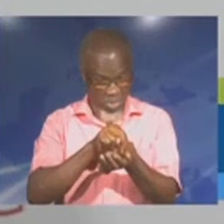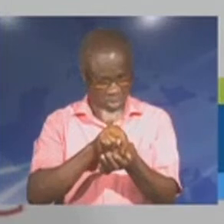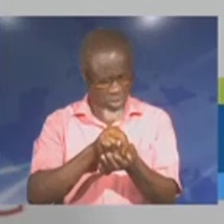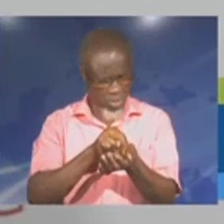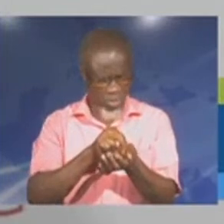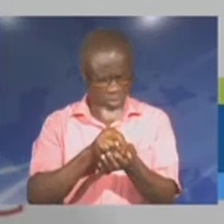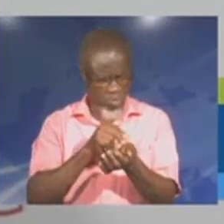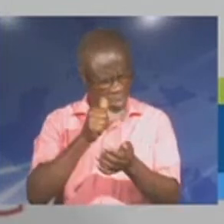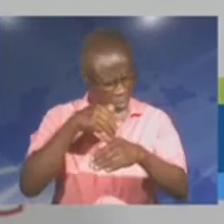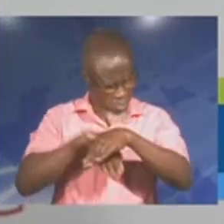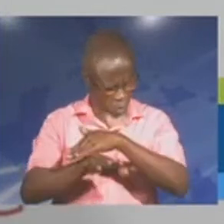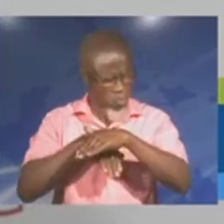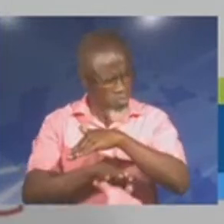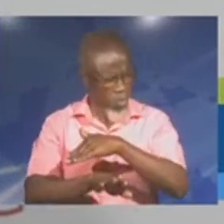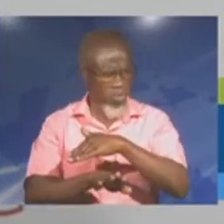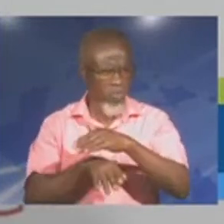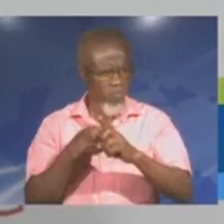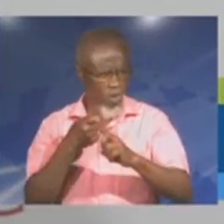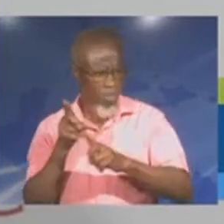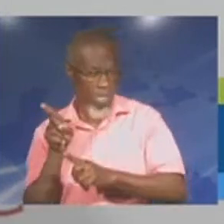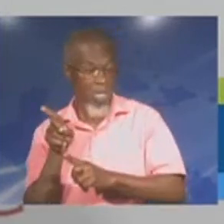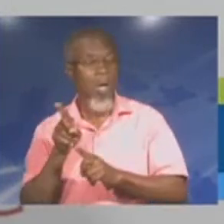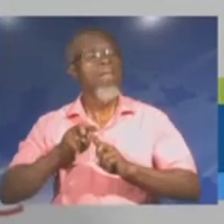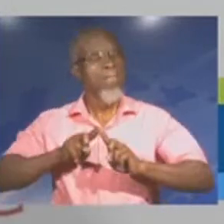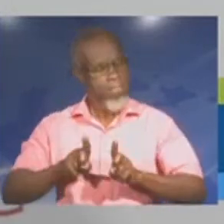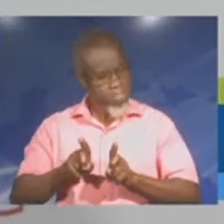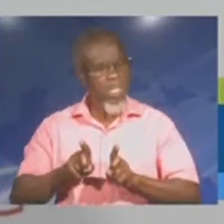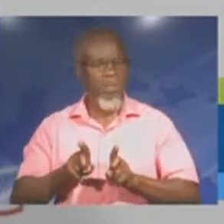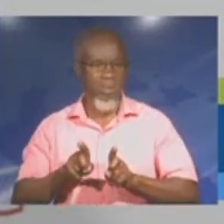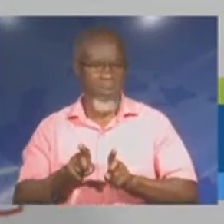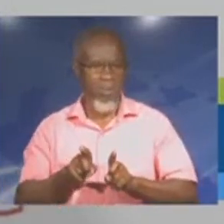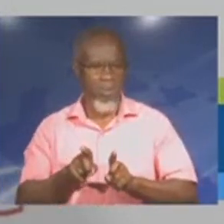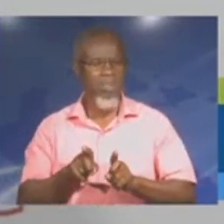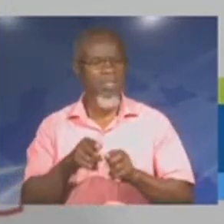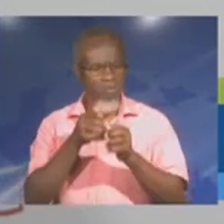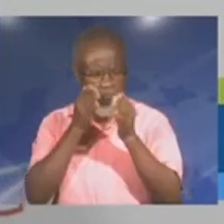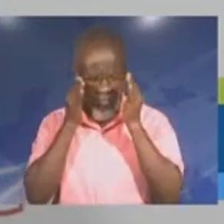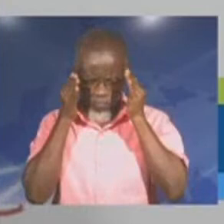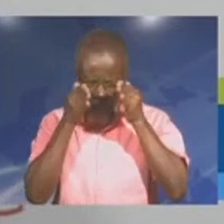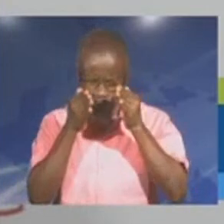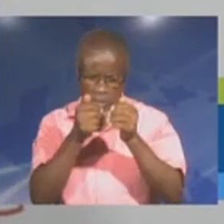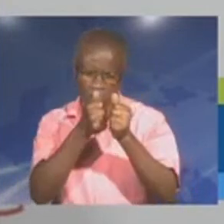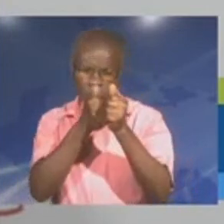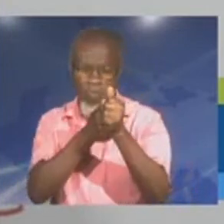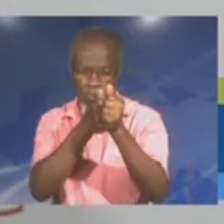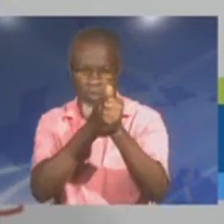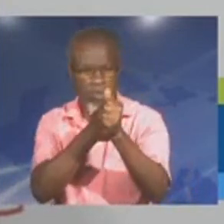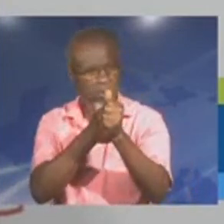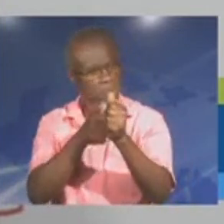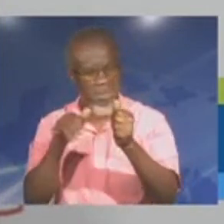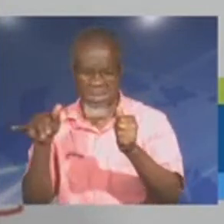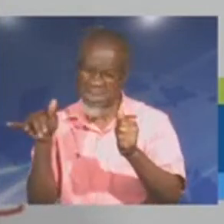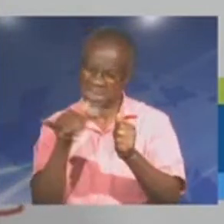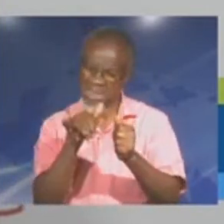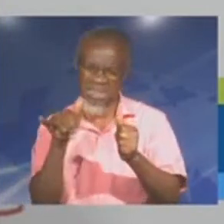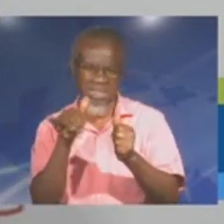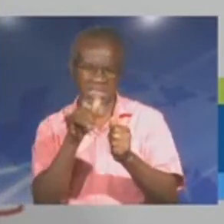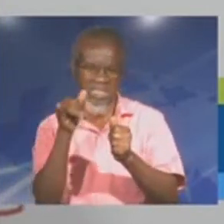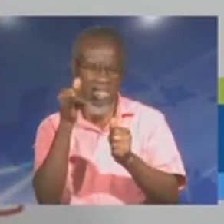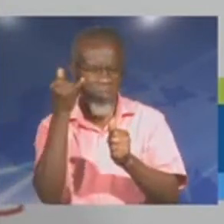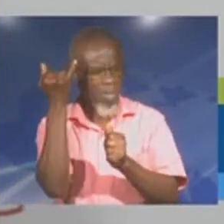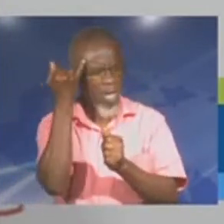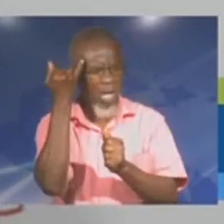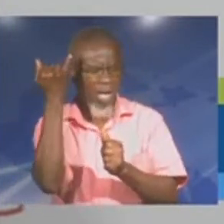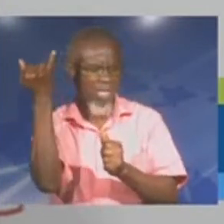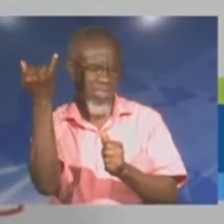are descendants of the ideals of Florence Nightingale. And we are proud to have you, Nurse Bethel, this morning,